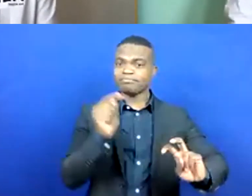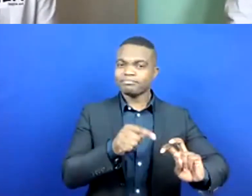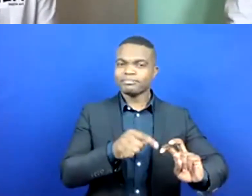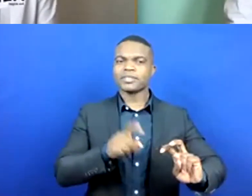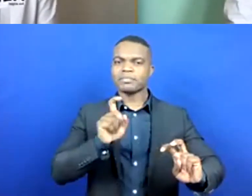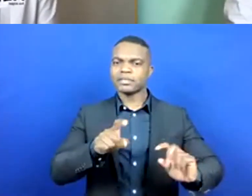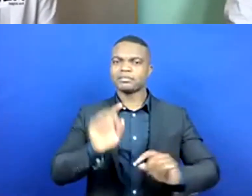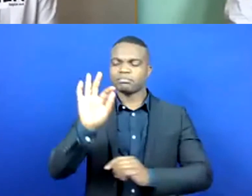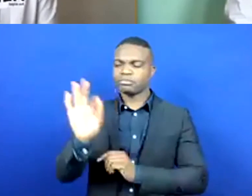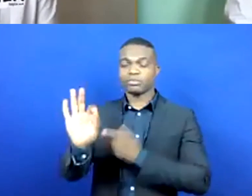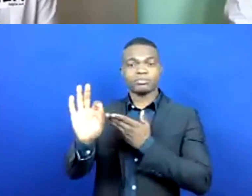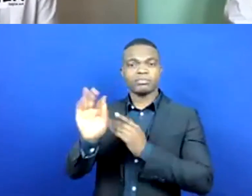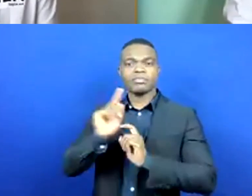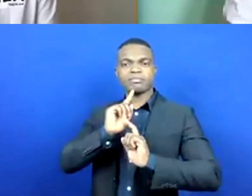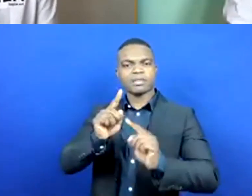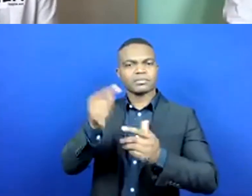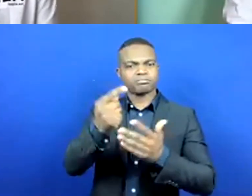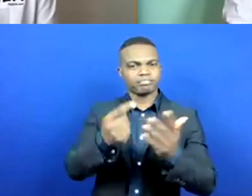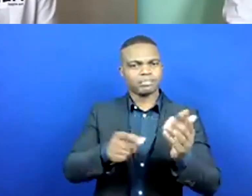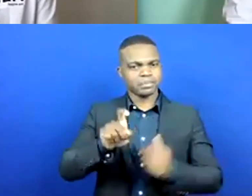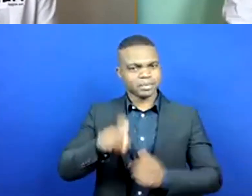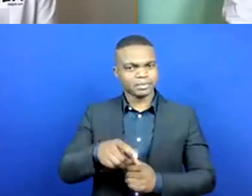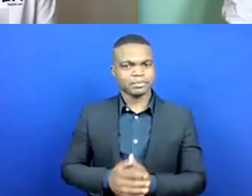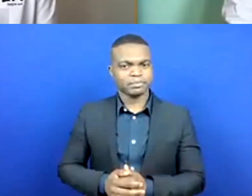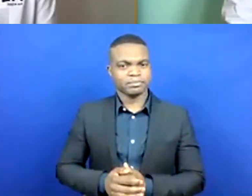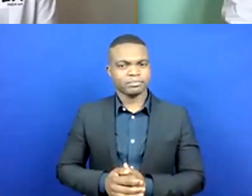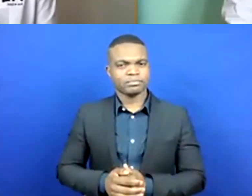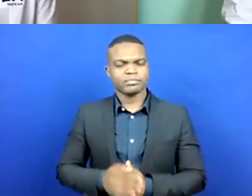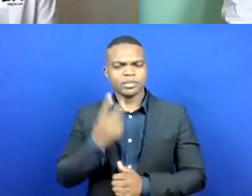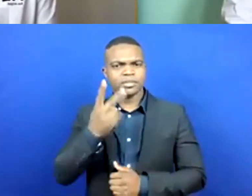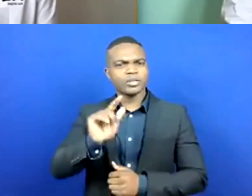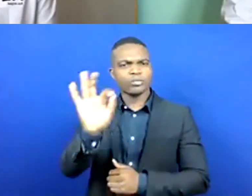north and the global south support each other post-pandemic?